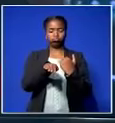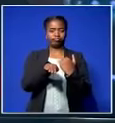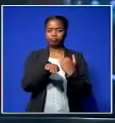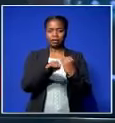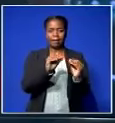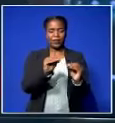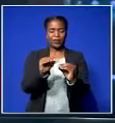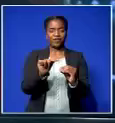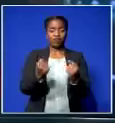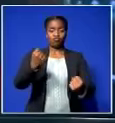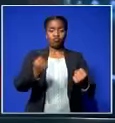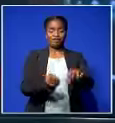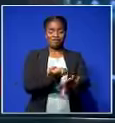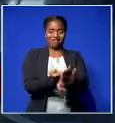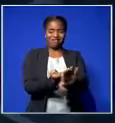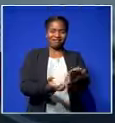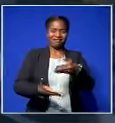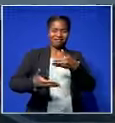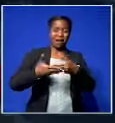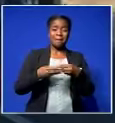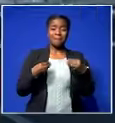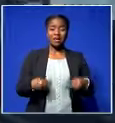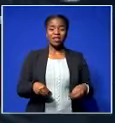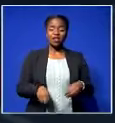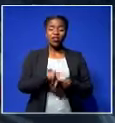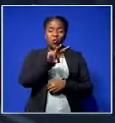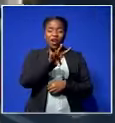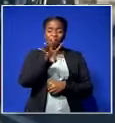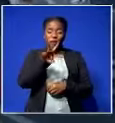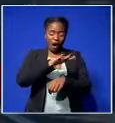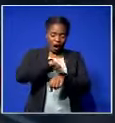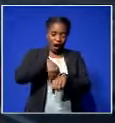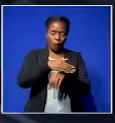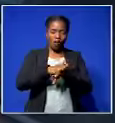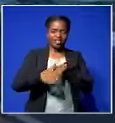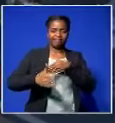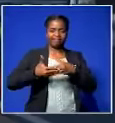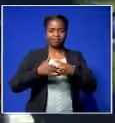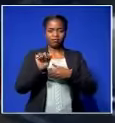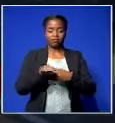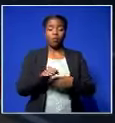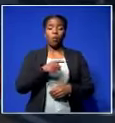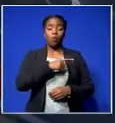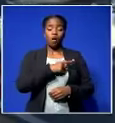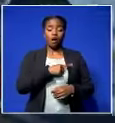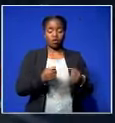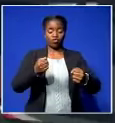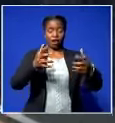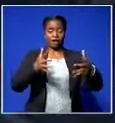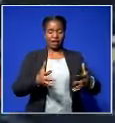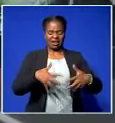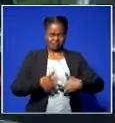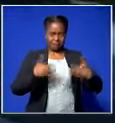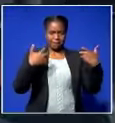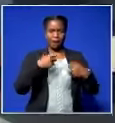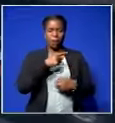The truck drivers' blockade closed one of our busiest national roads for 24 hours. Truckers upset over the employment of foreign nationals